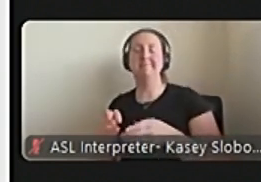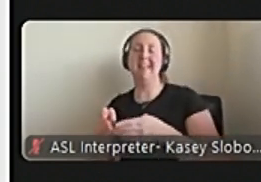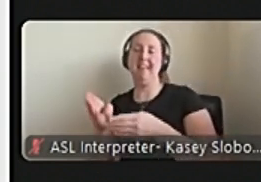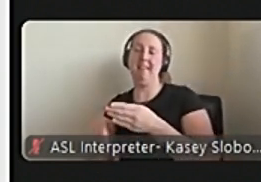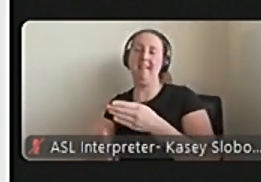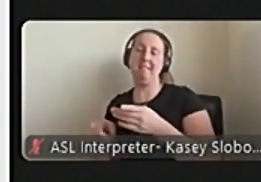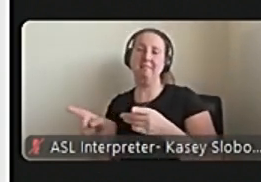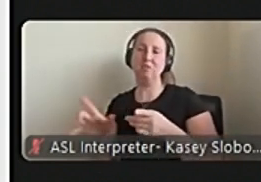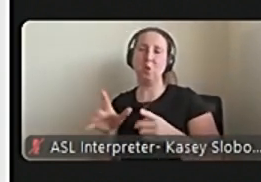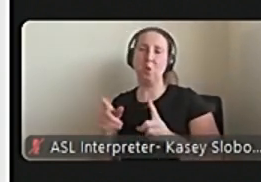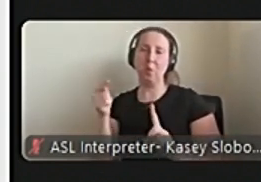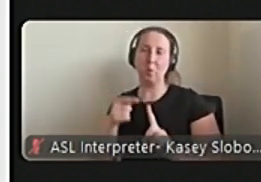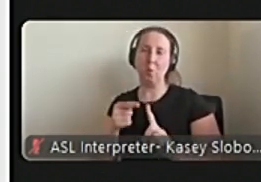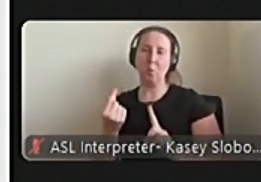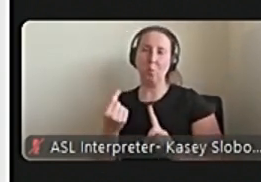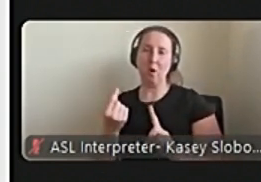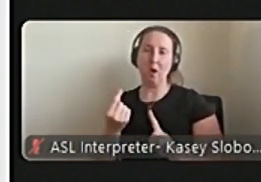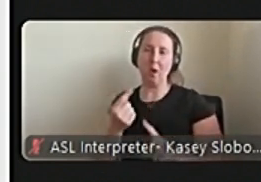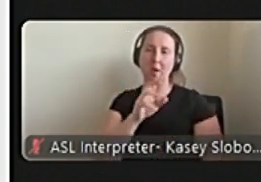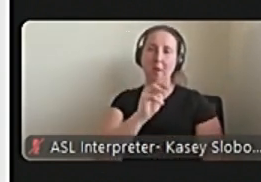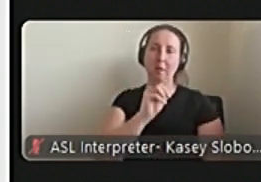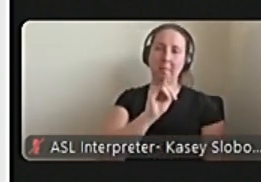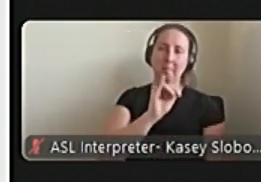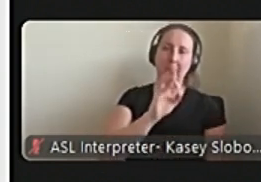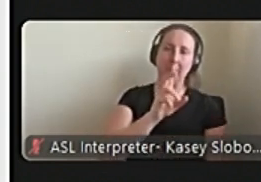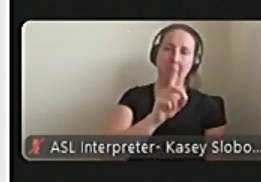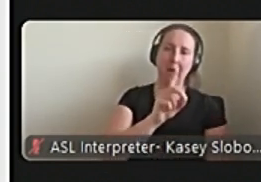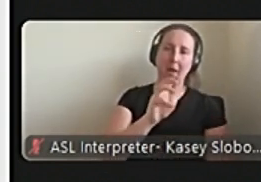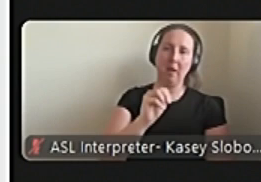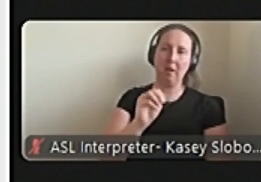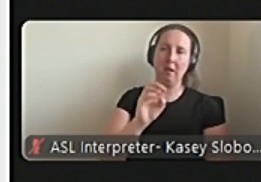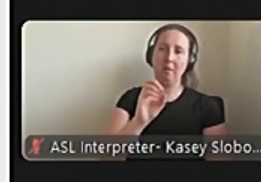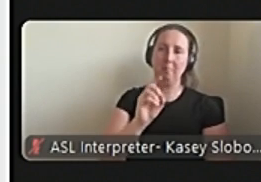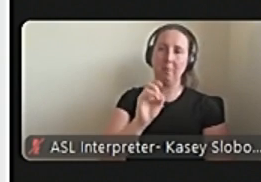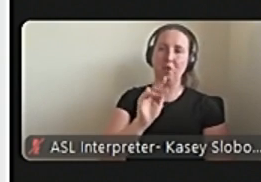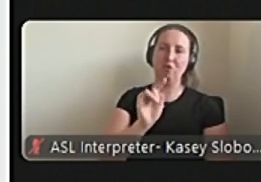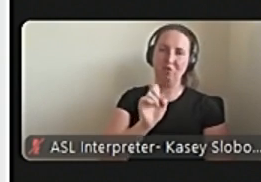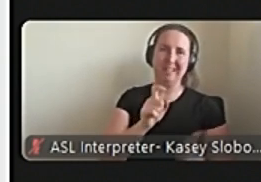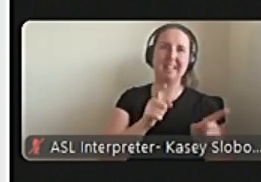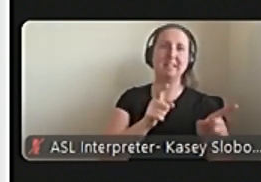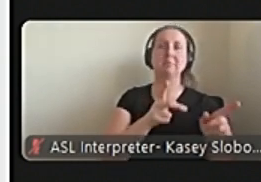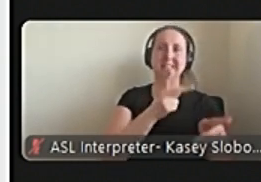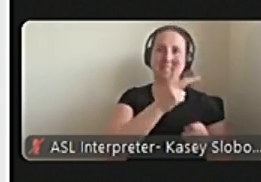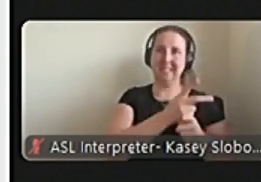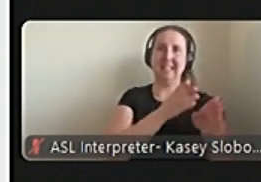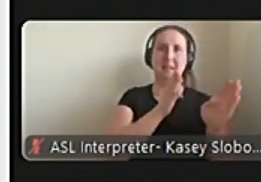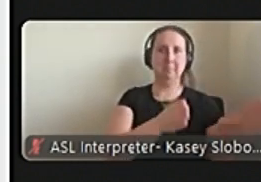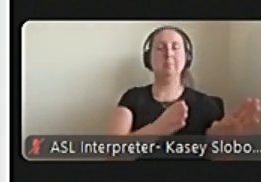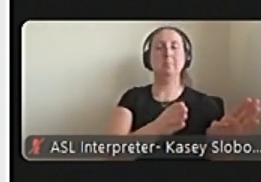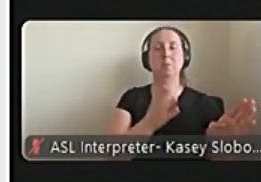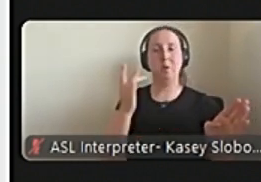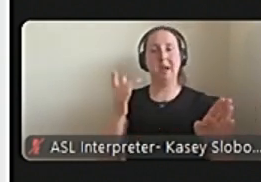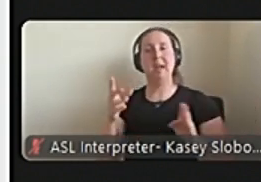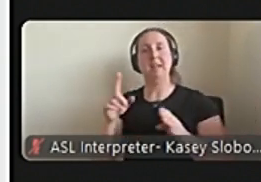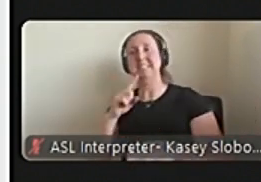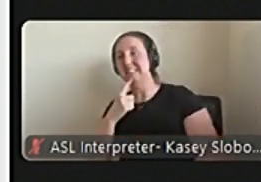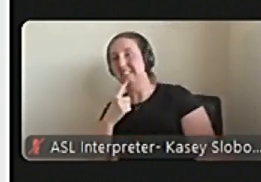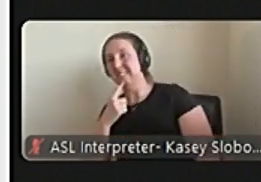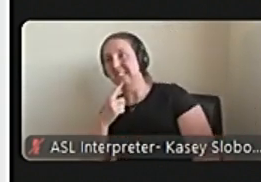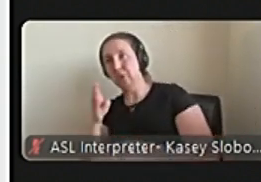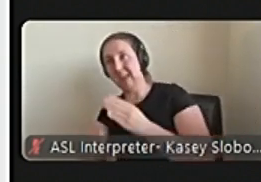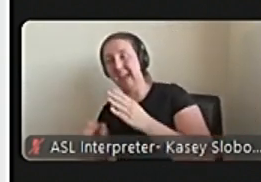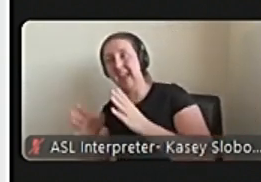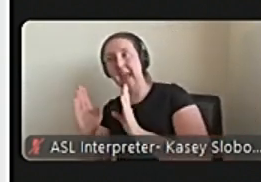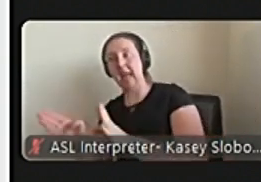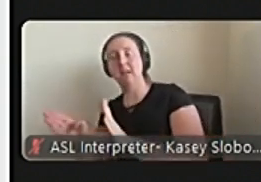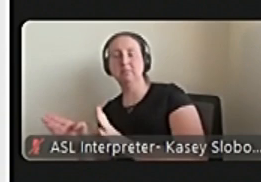mild to moderate as long as you possibly can by doing some of these lifestyle changes. So we get to severe and end. If life expectancy